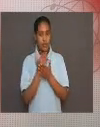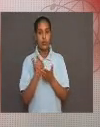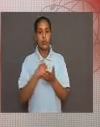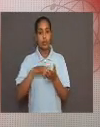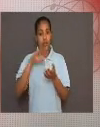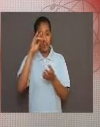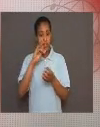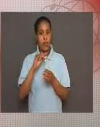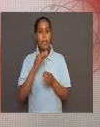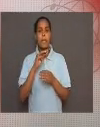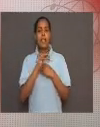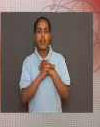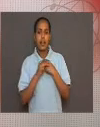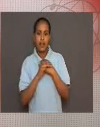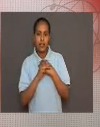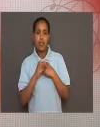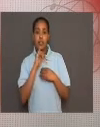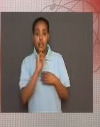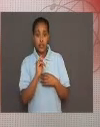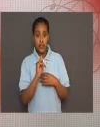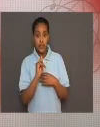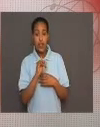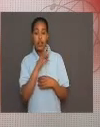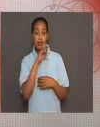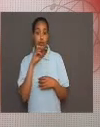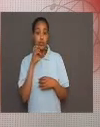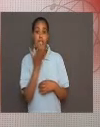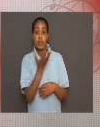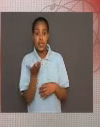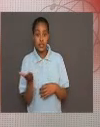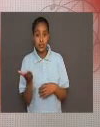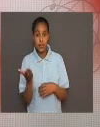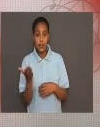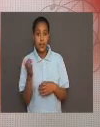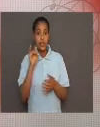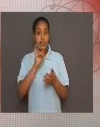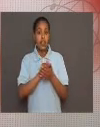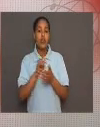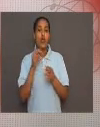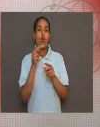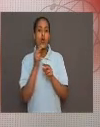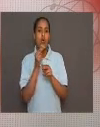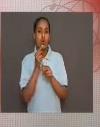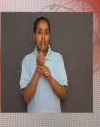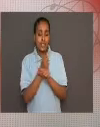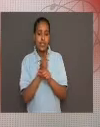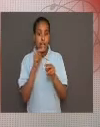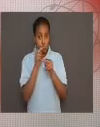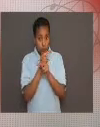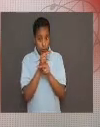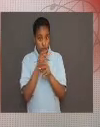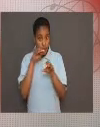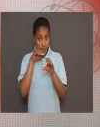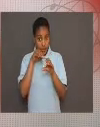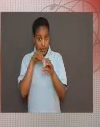learned that a mineral is a solid substance that occurs naturally